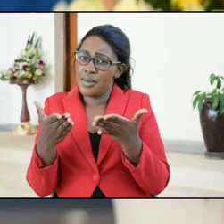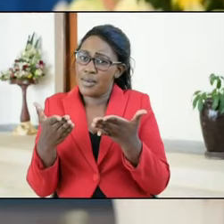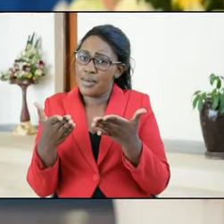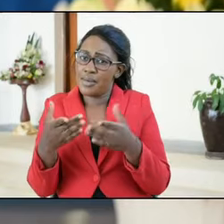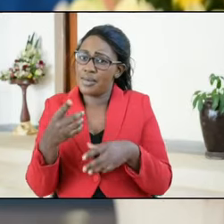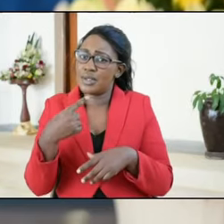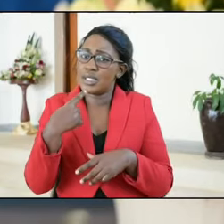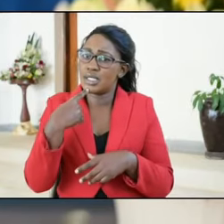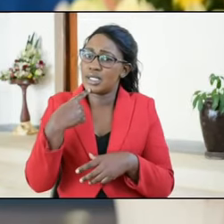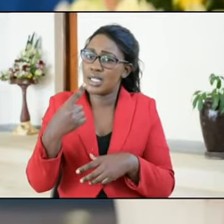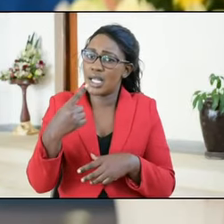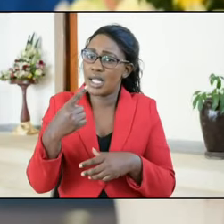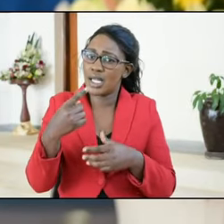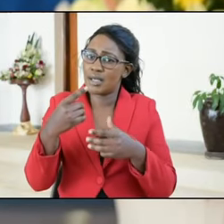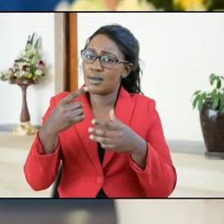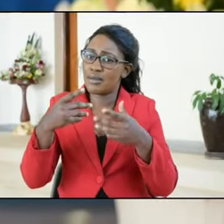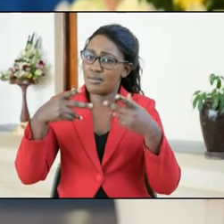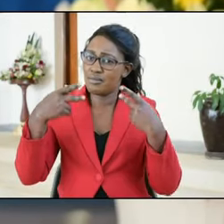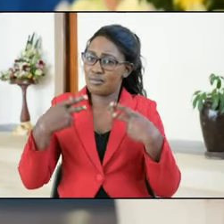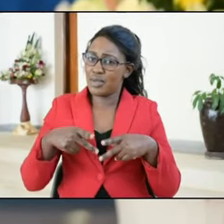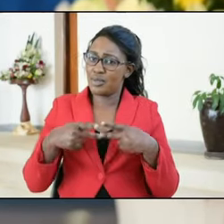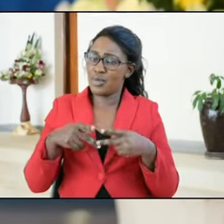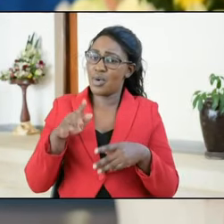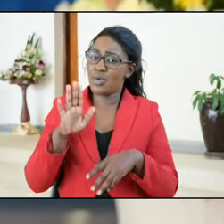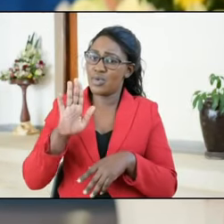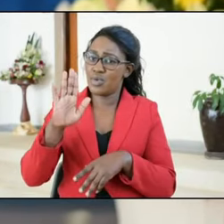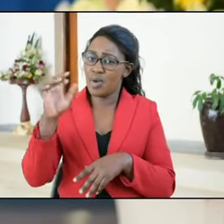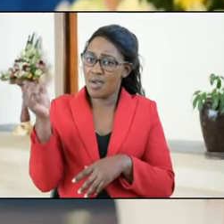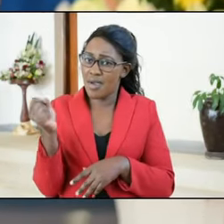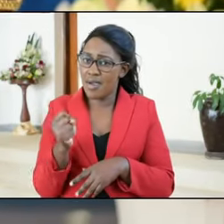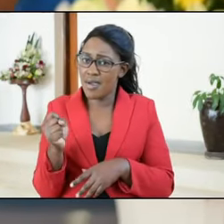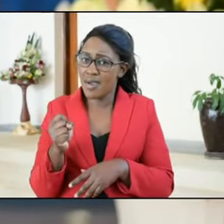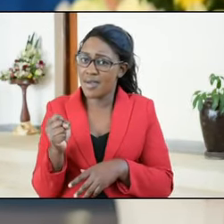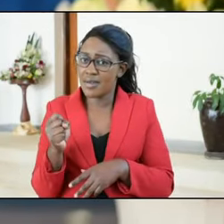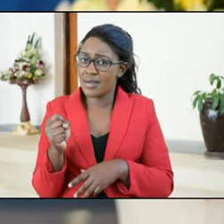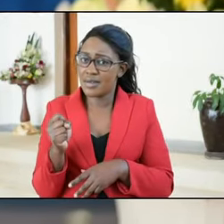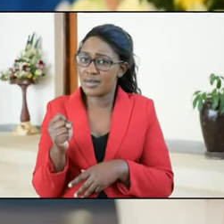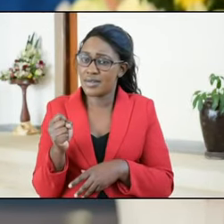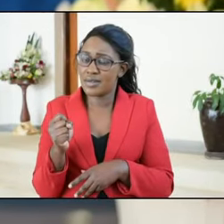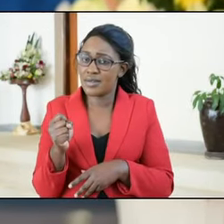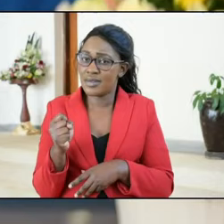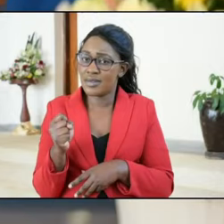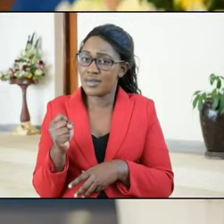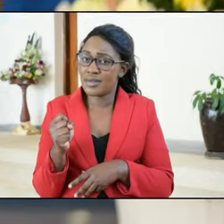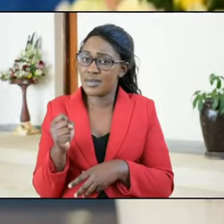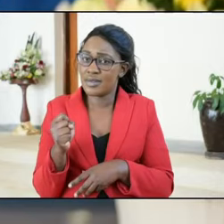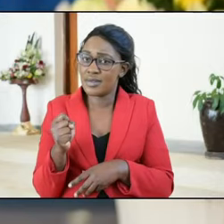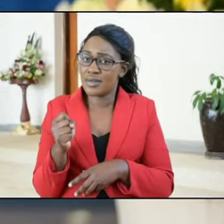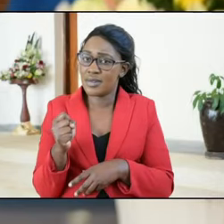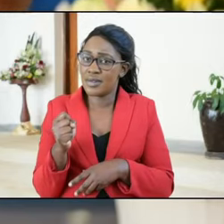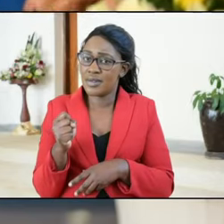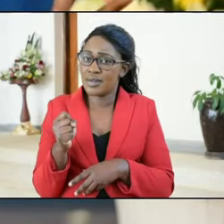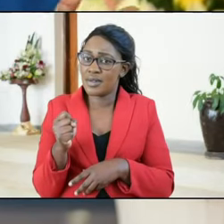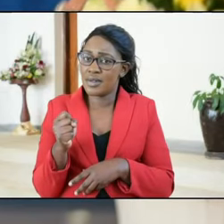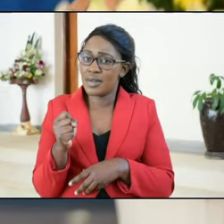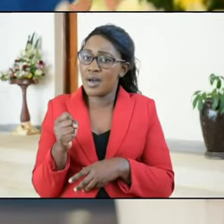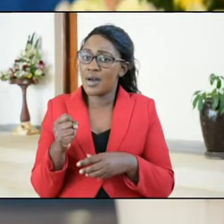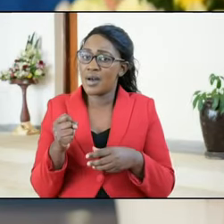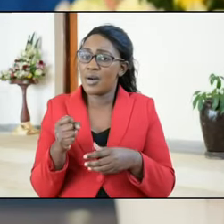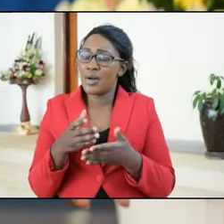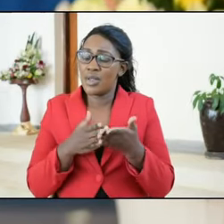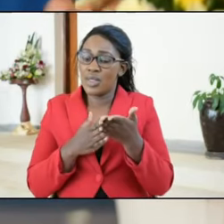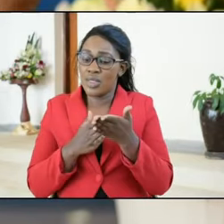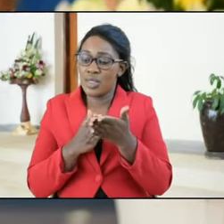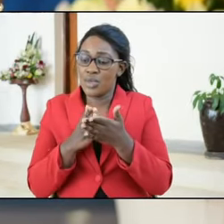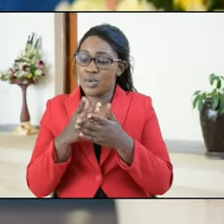you tell young people who have access like us older ones? And through our experience of the